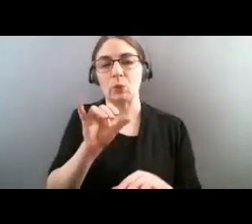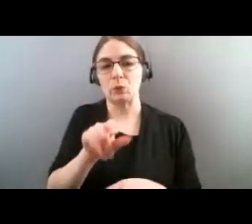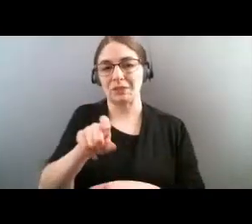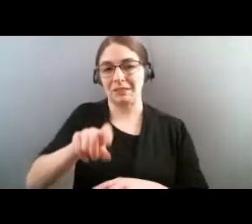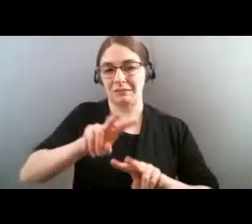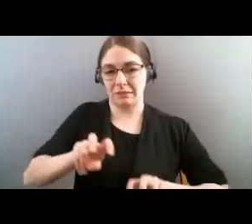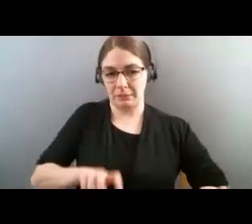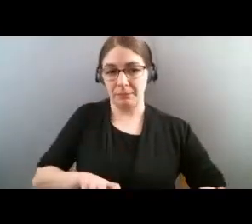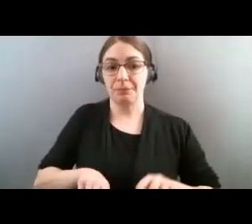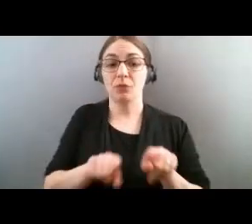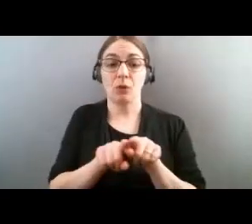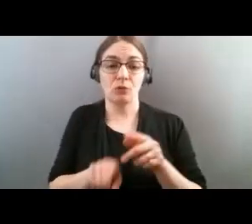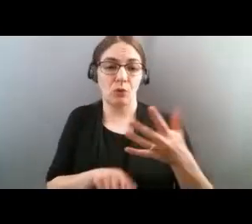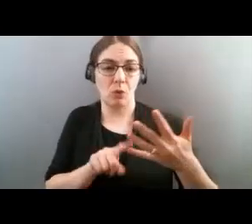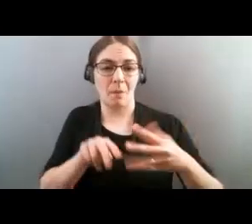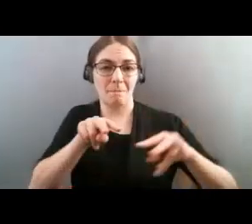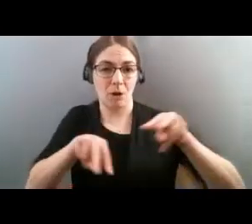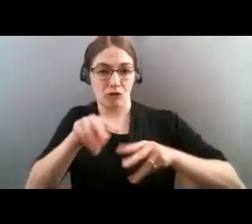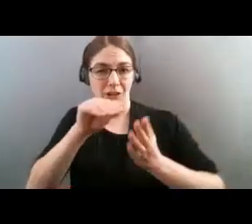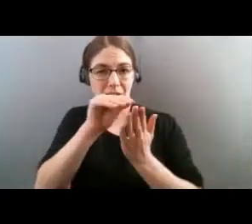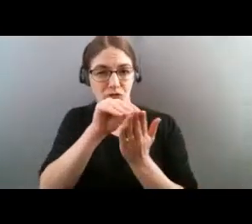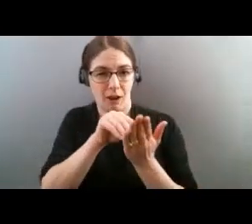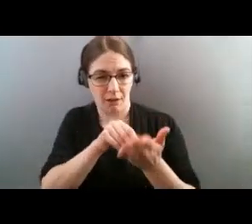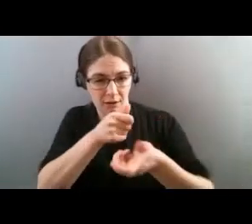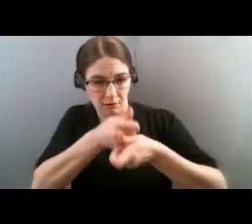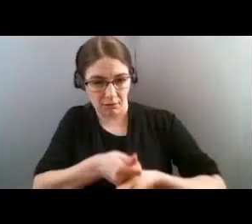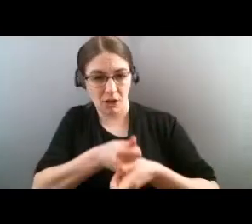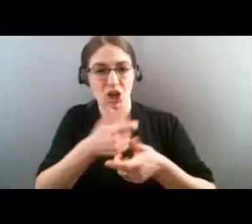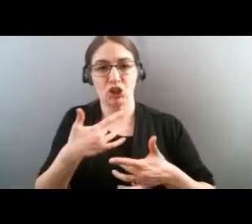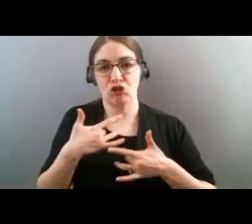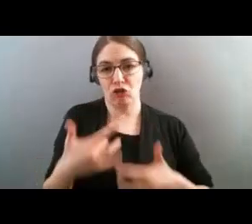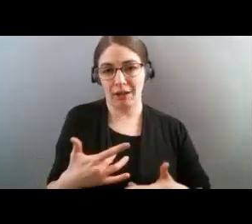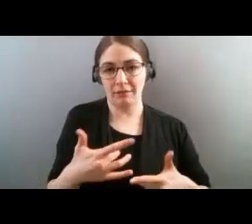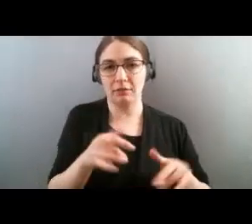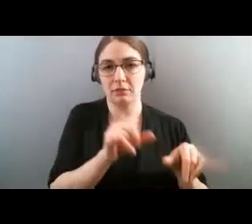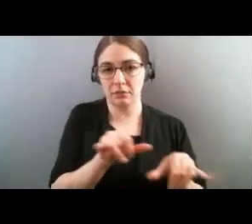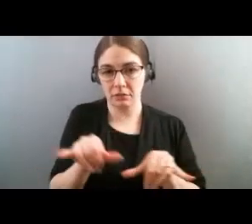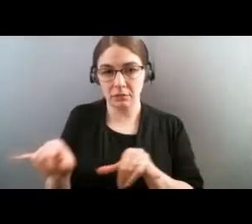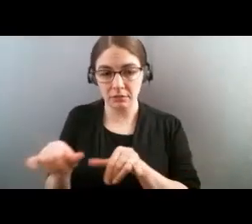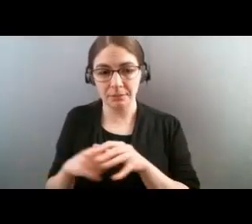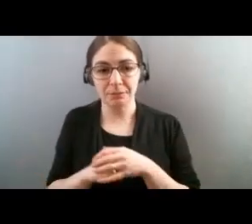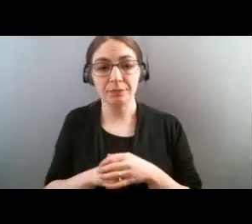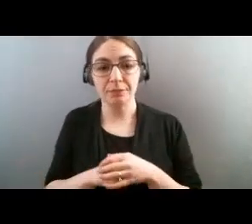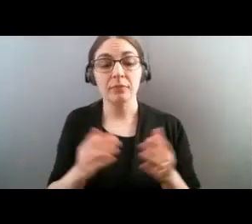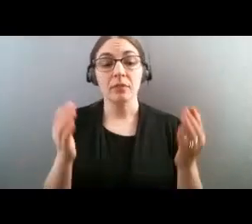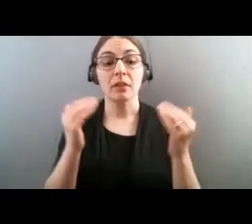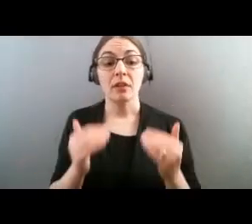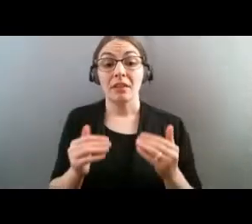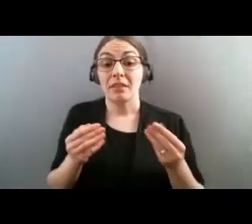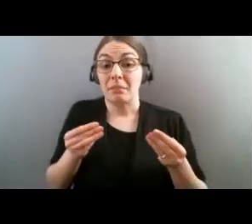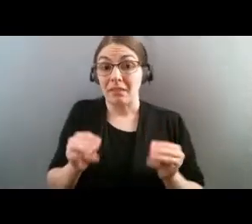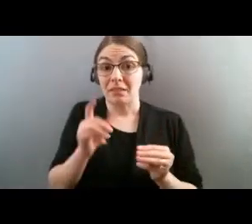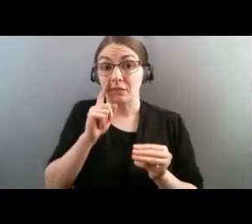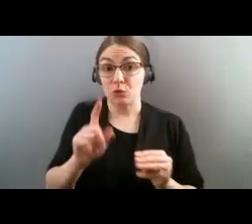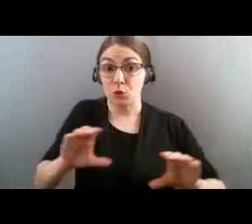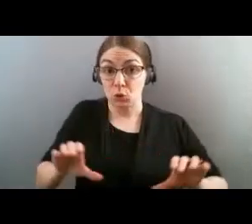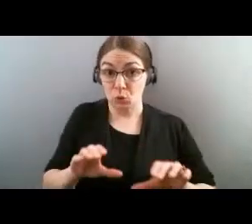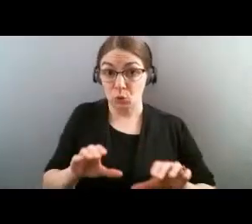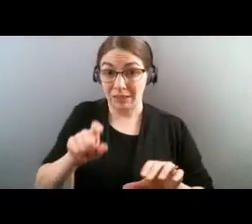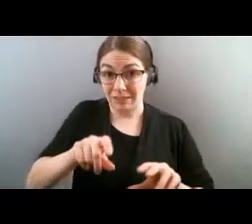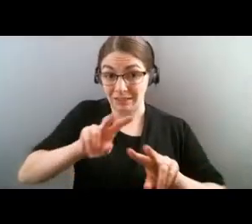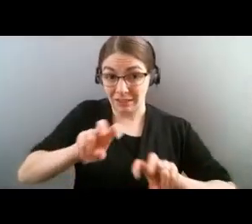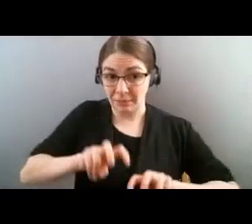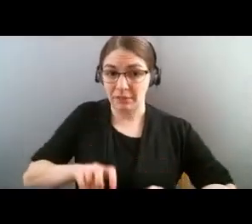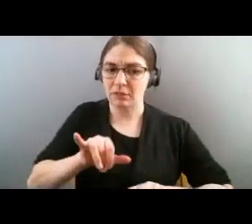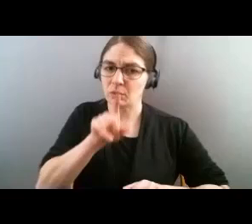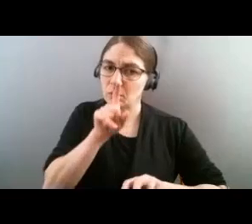and tracking trends. The methods for conducting a needs assessment, that is very relevant. As I said,